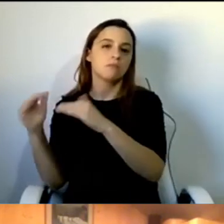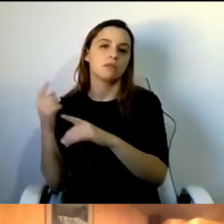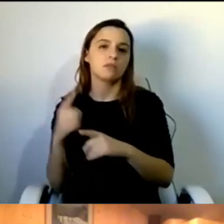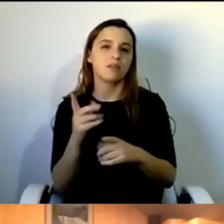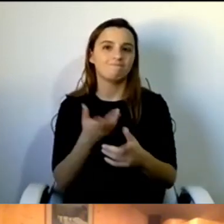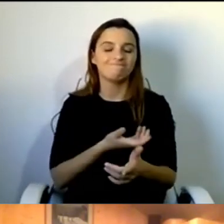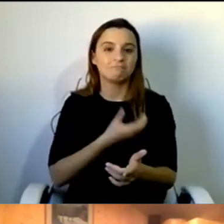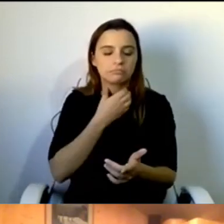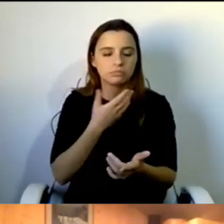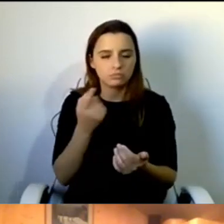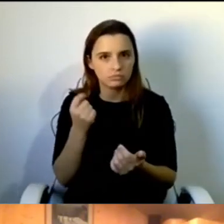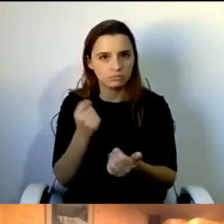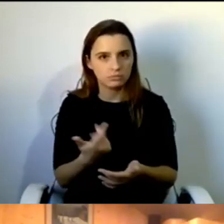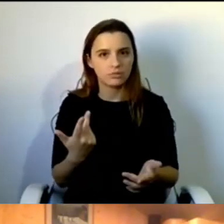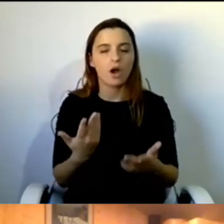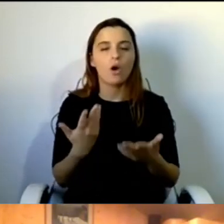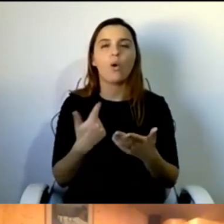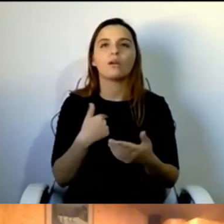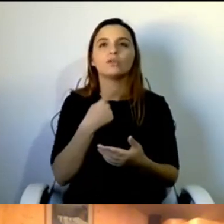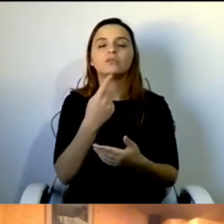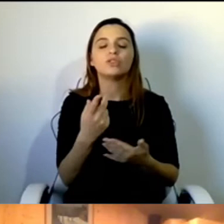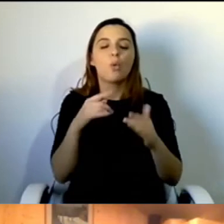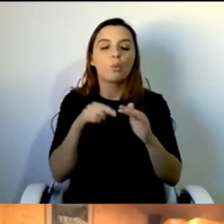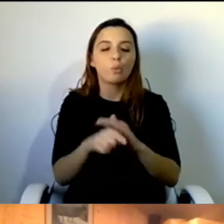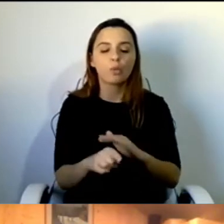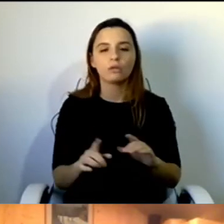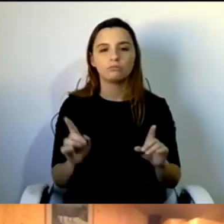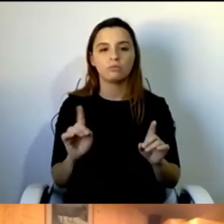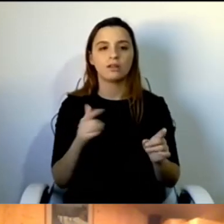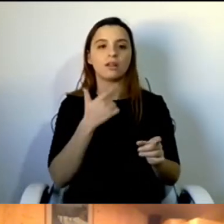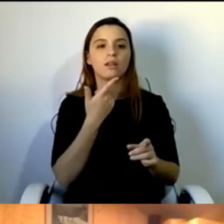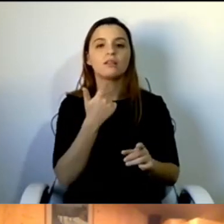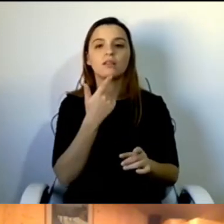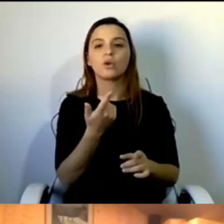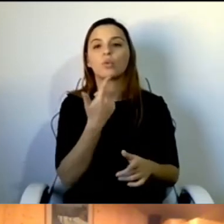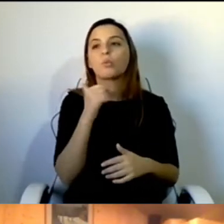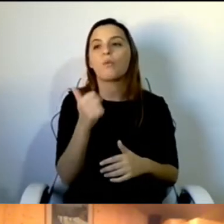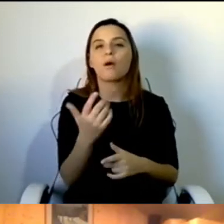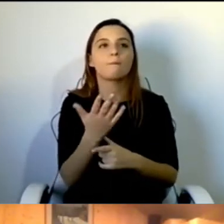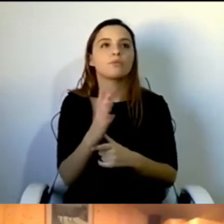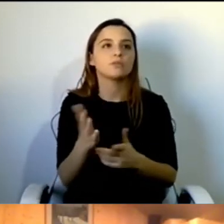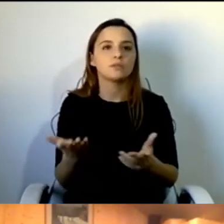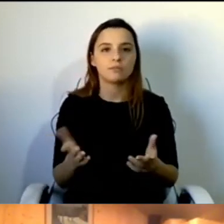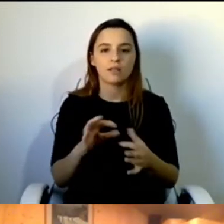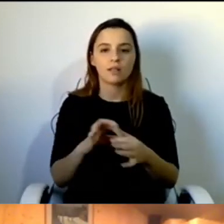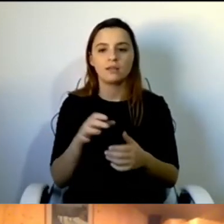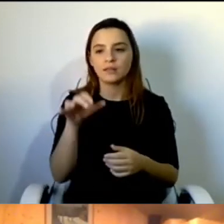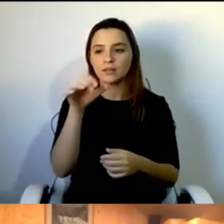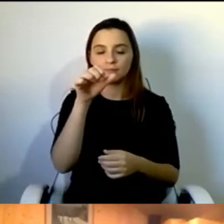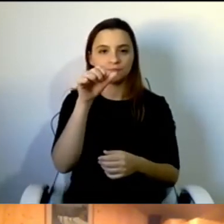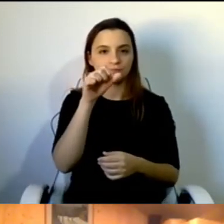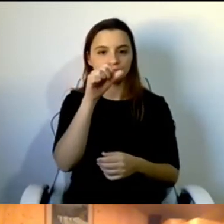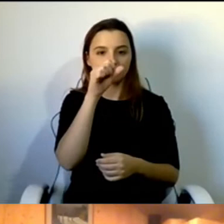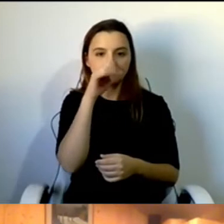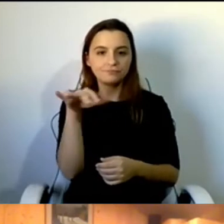do for gardening, or in my case, for shoveling snow or things like this. Your personal assistants are not allowed